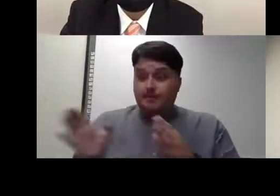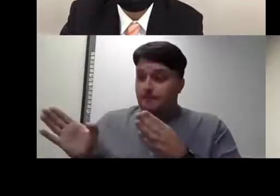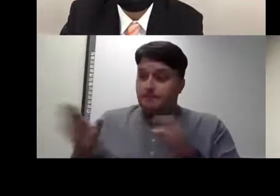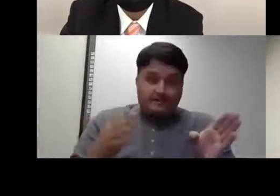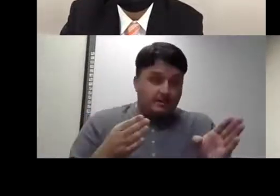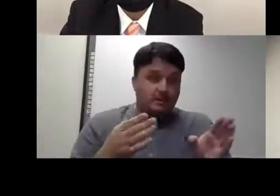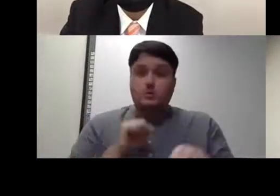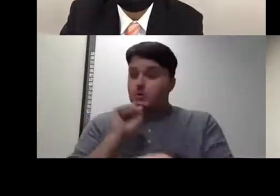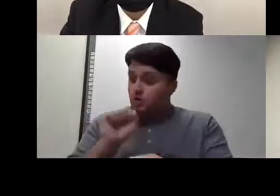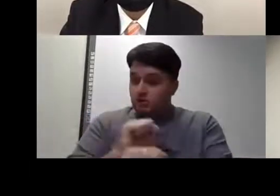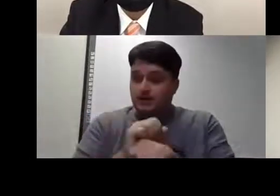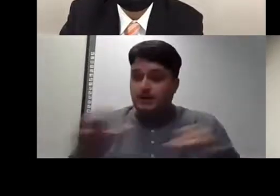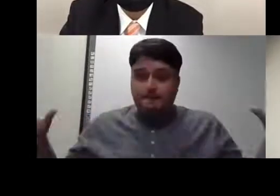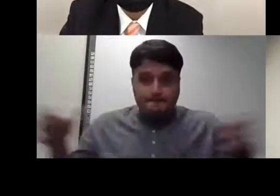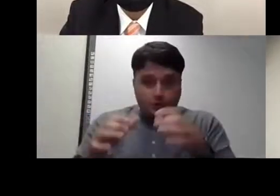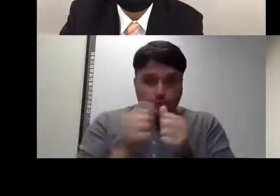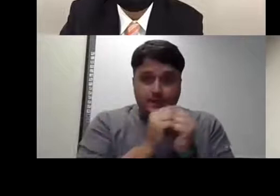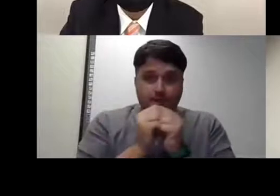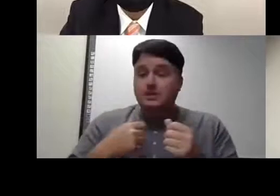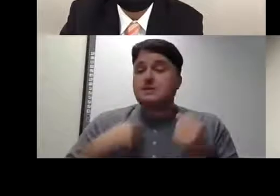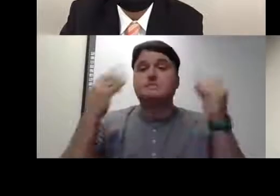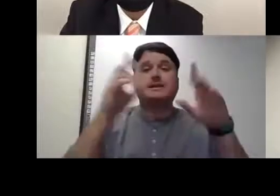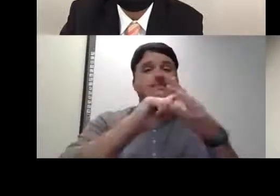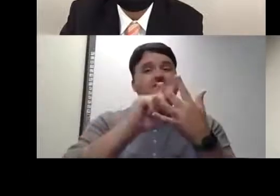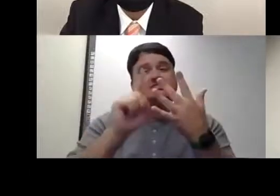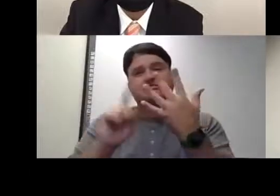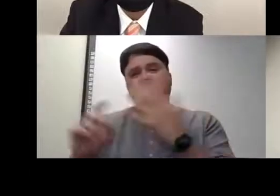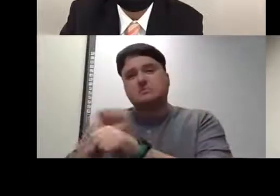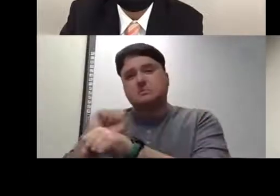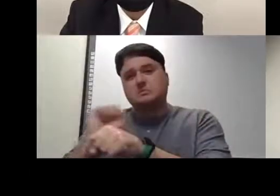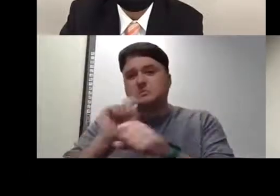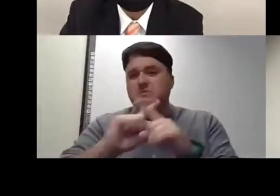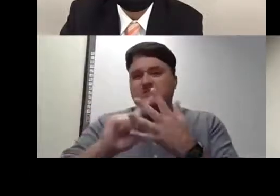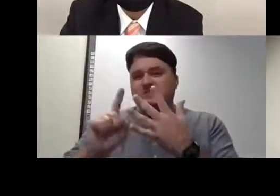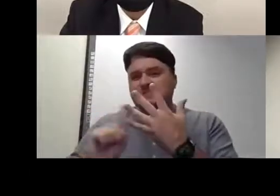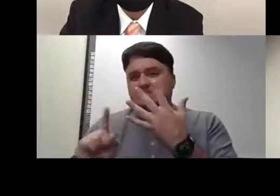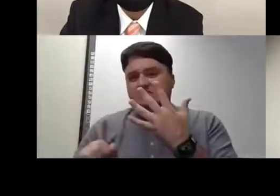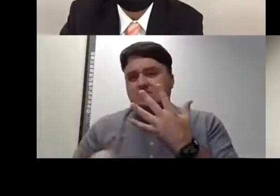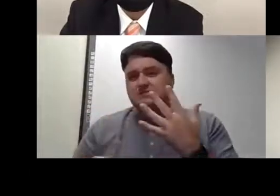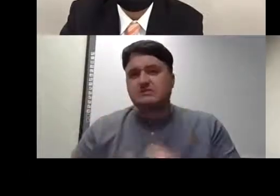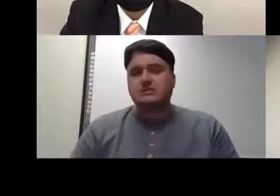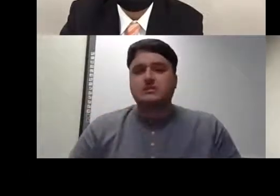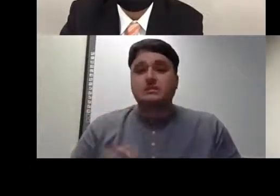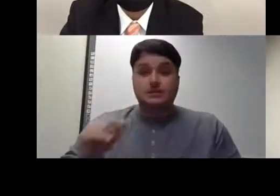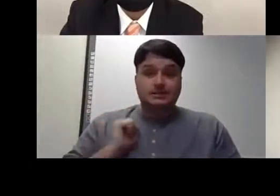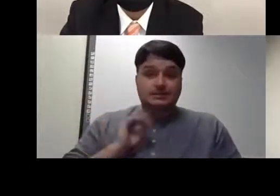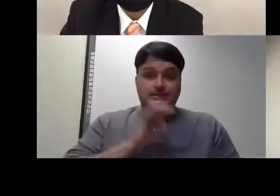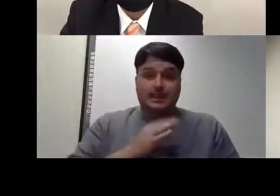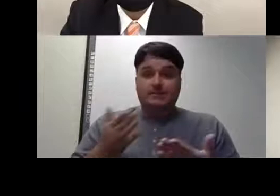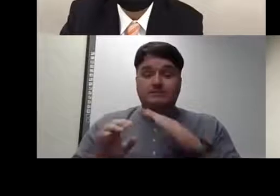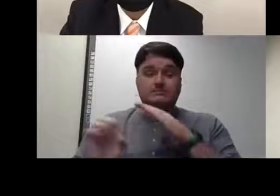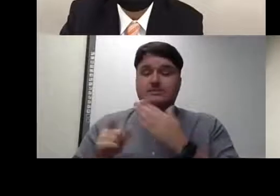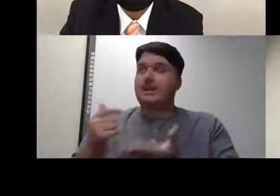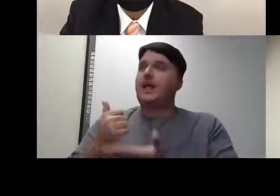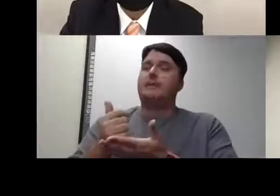pulling together. We're wearing so many different hats. The staff at Audubon makes it look